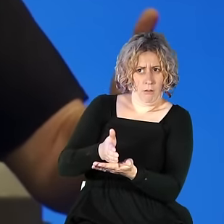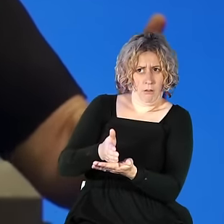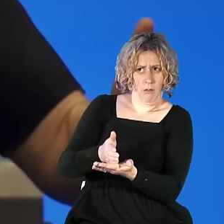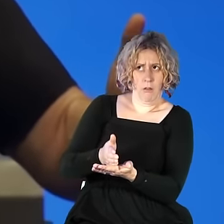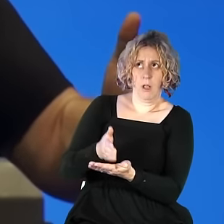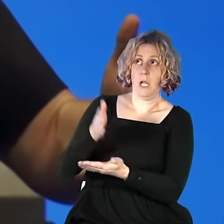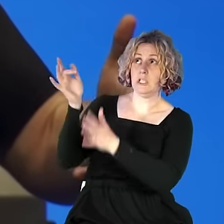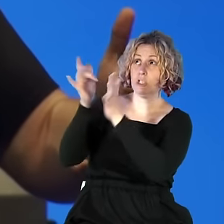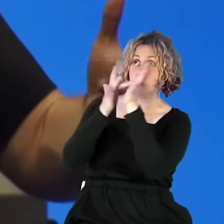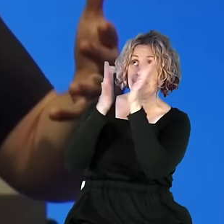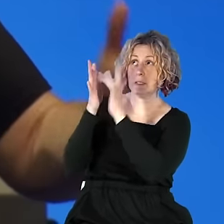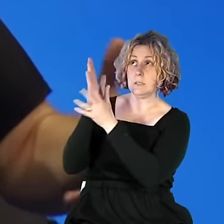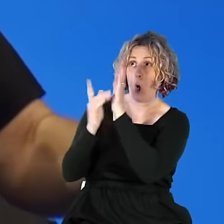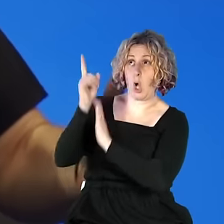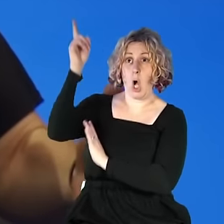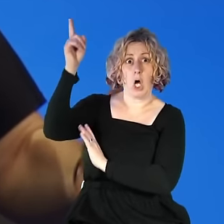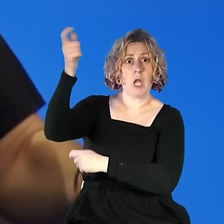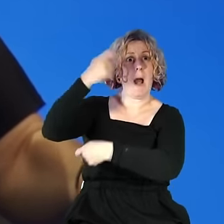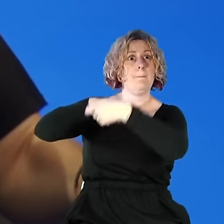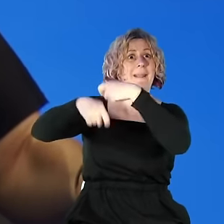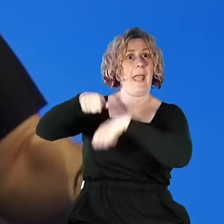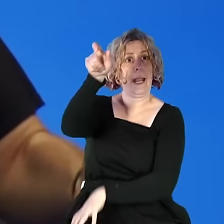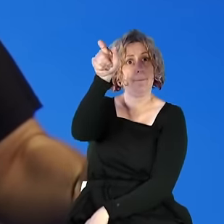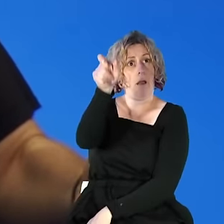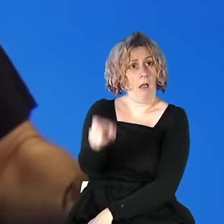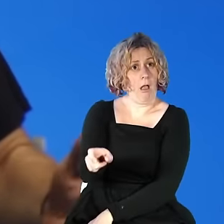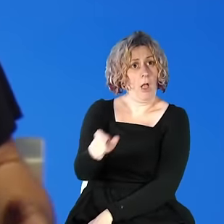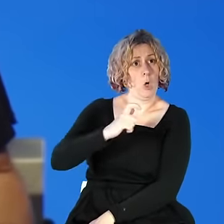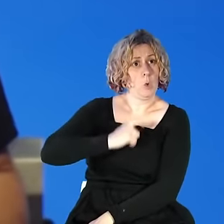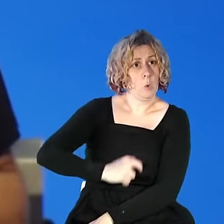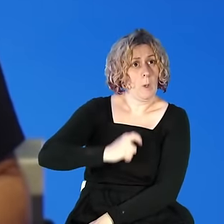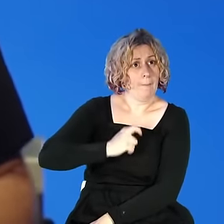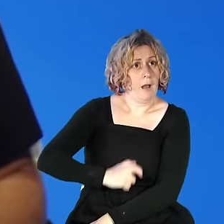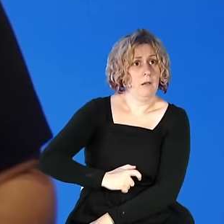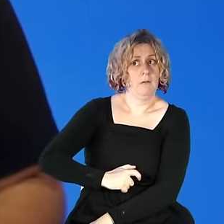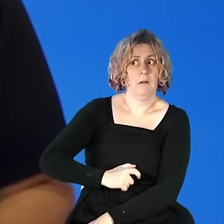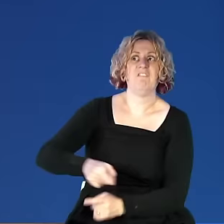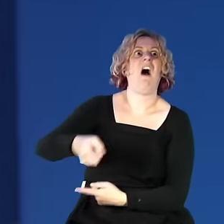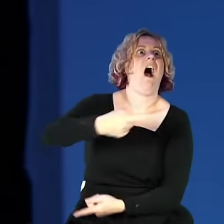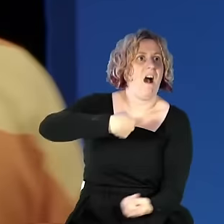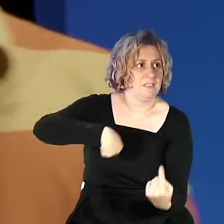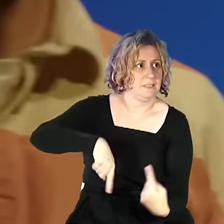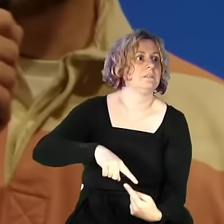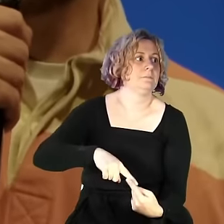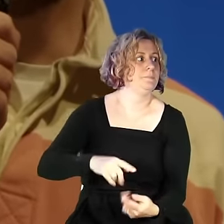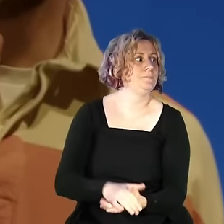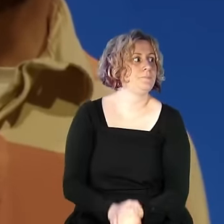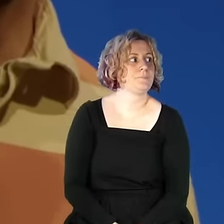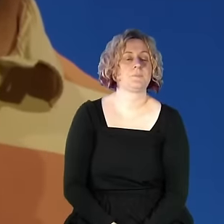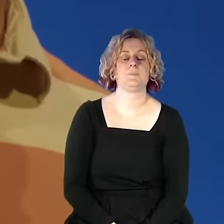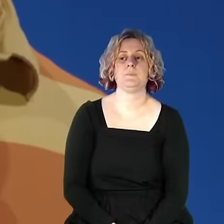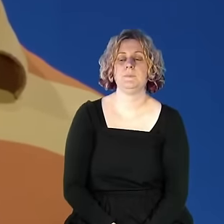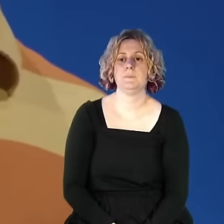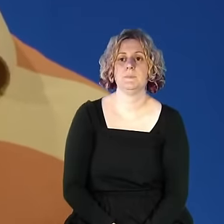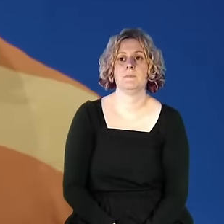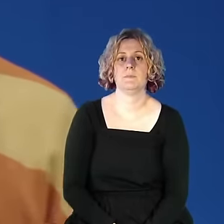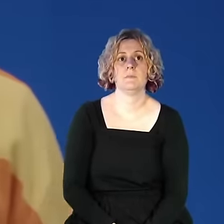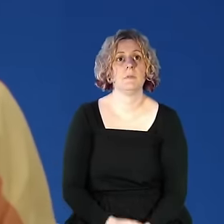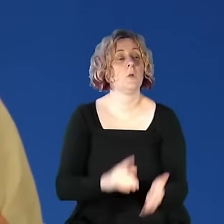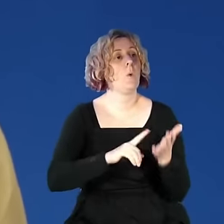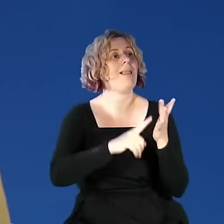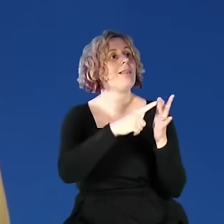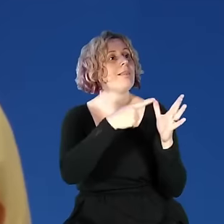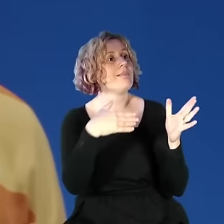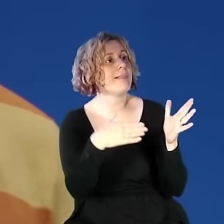became human, who put on flesh for us. That sounds incredible. Liam, give us an overview. What can the kids